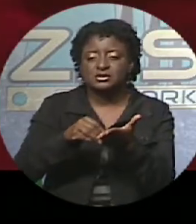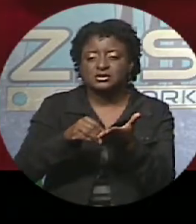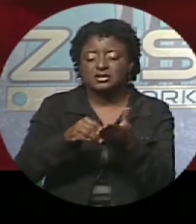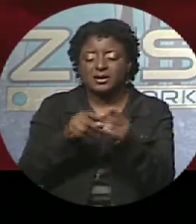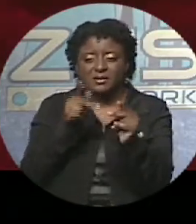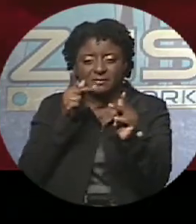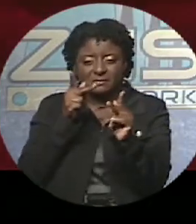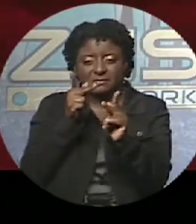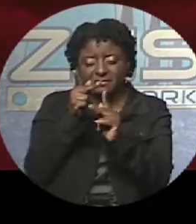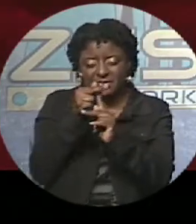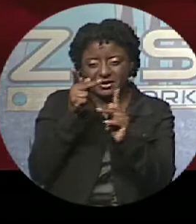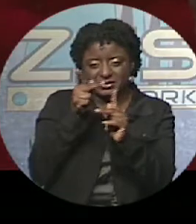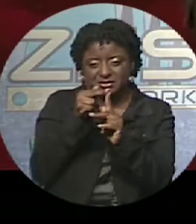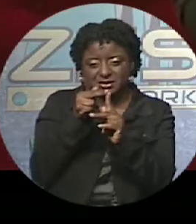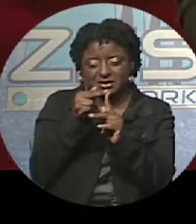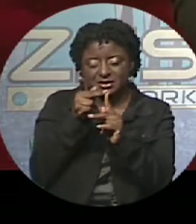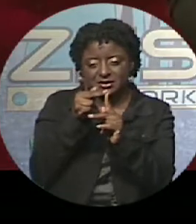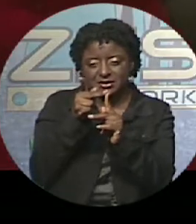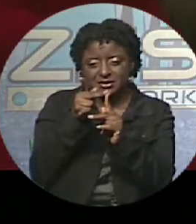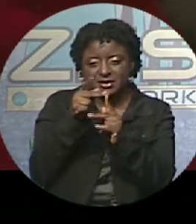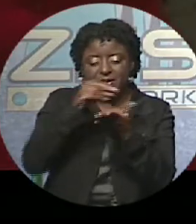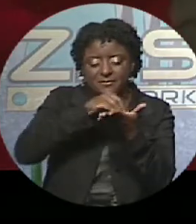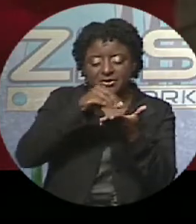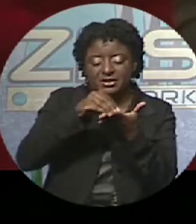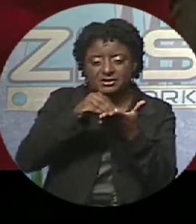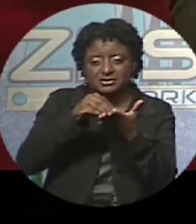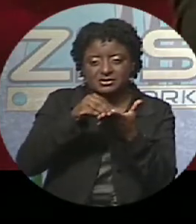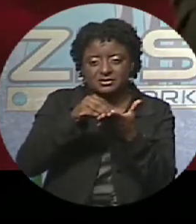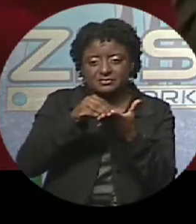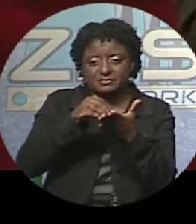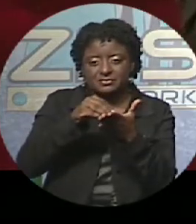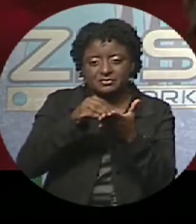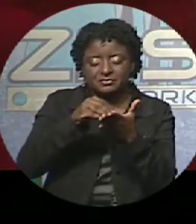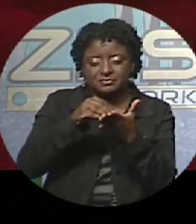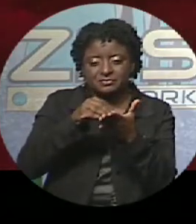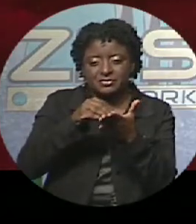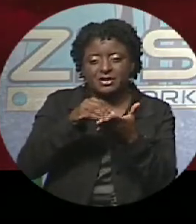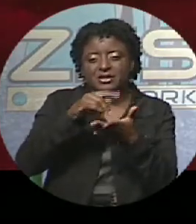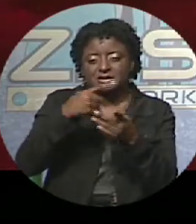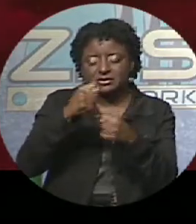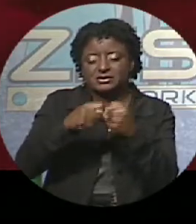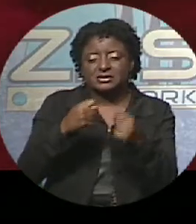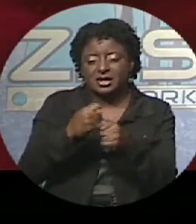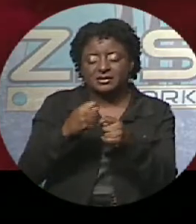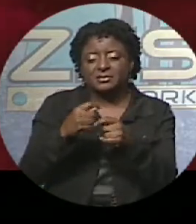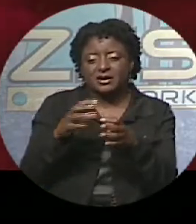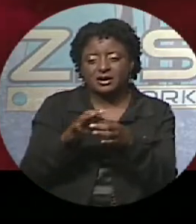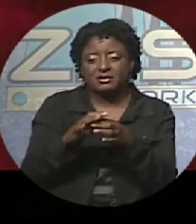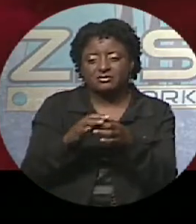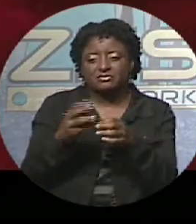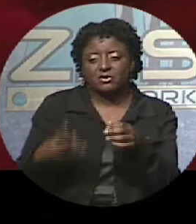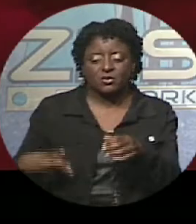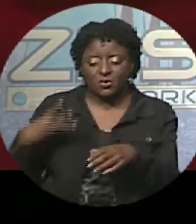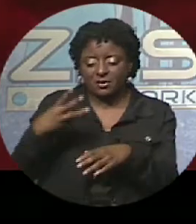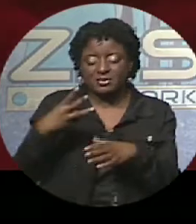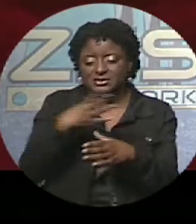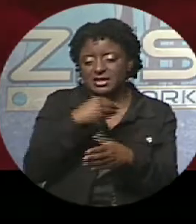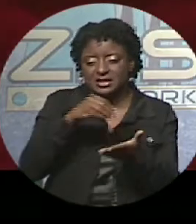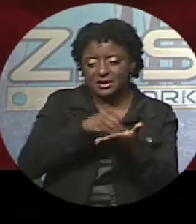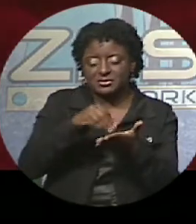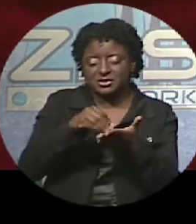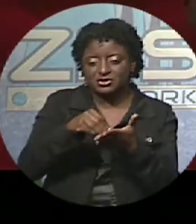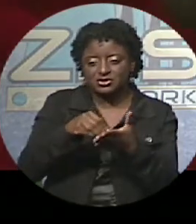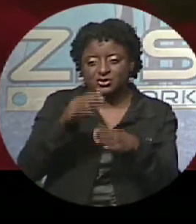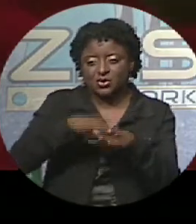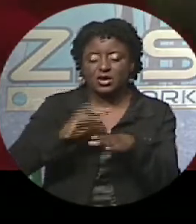They call them cop killers. These are the type of ammunition and weapons, cop killer bullets on our streets. And the officers are